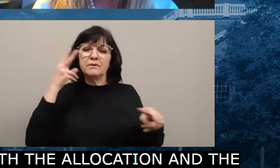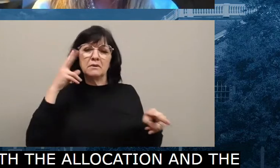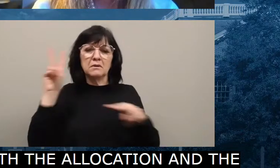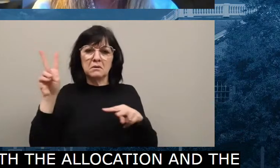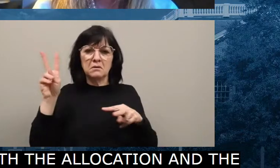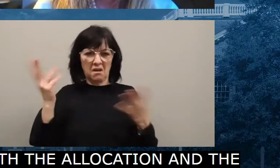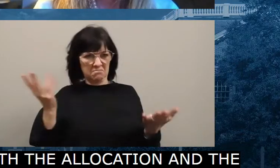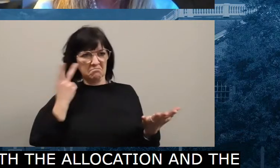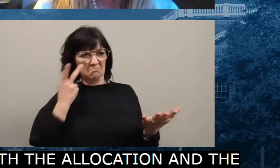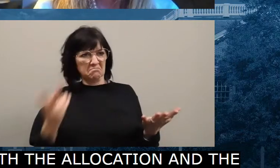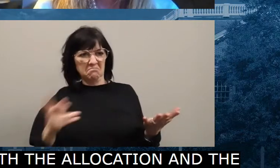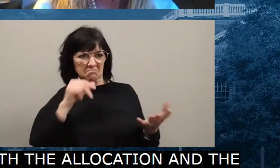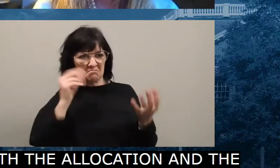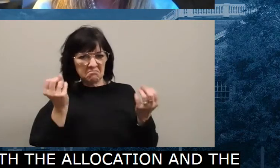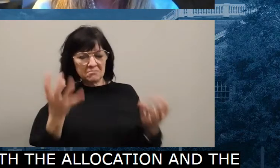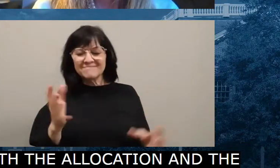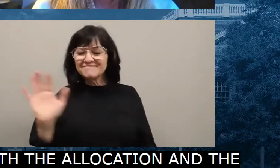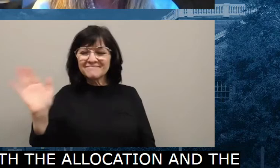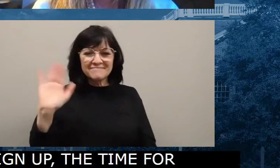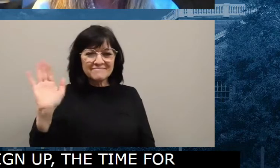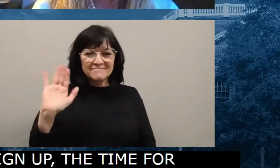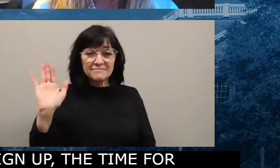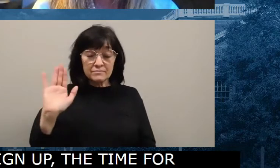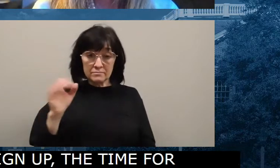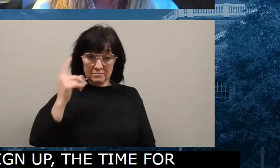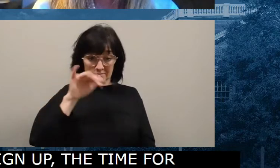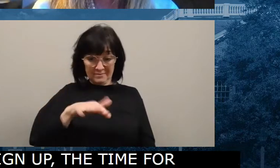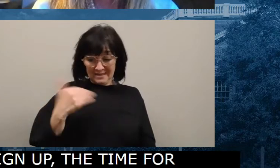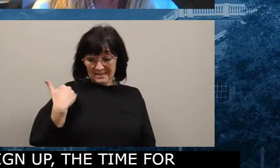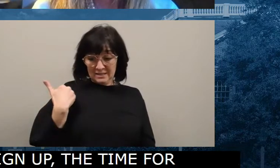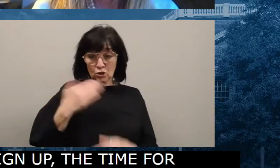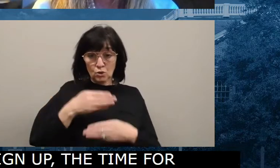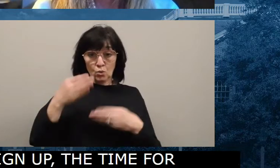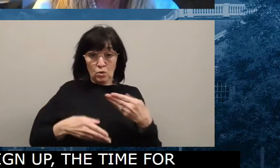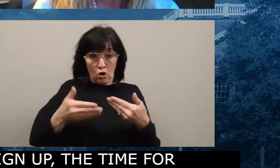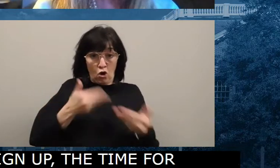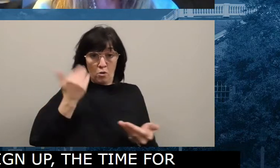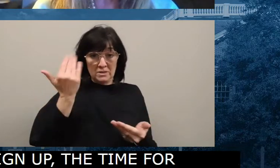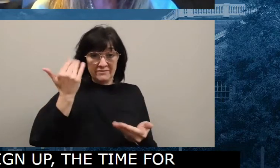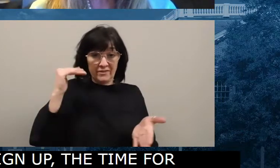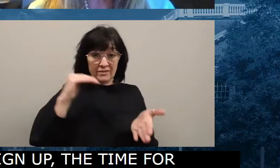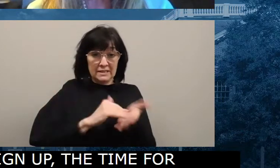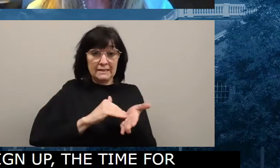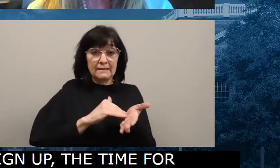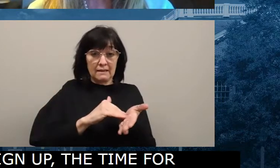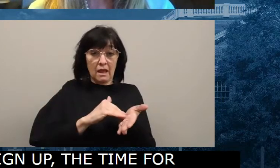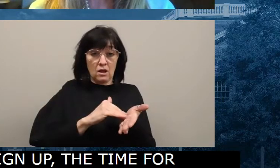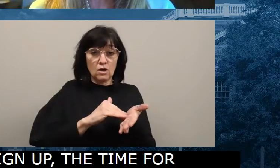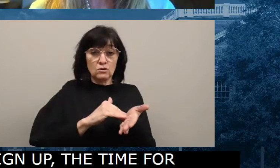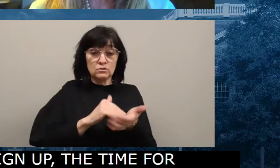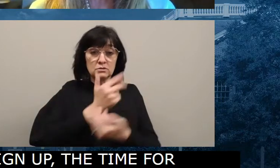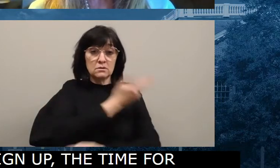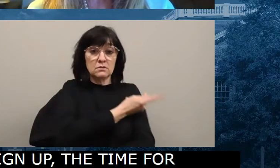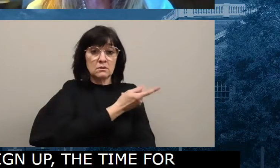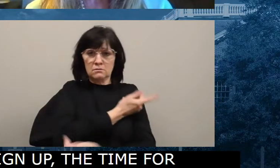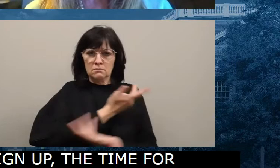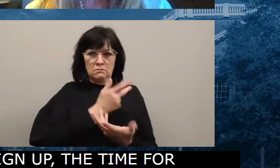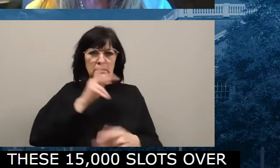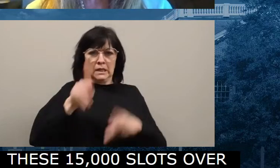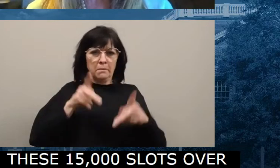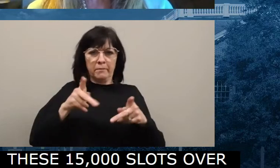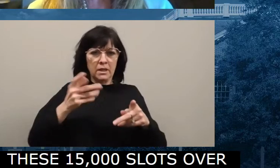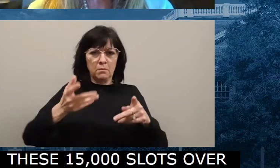those slots. These 15,000 slots over the weekend, and AJ can comment, filled up pretty quickly as I understand